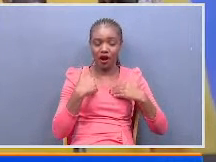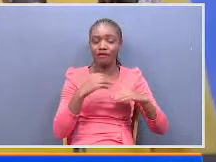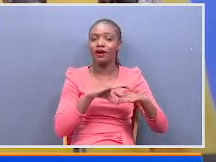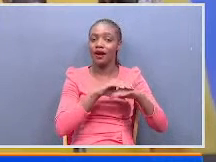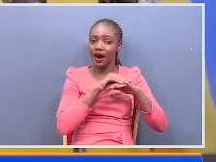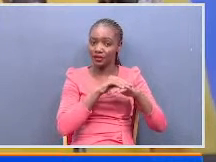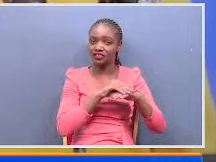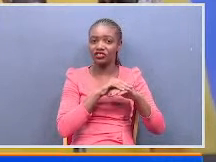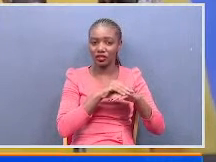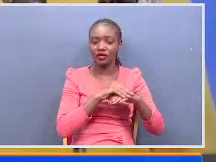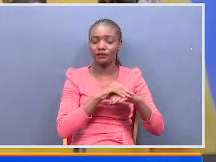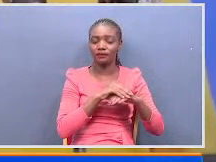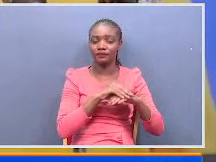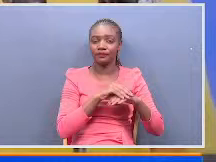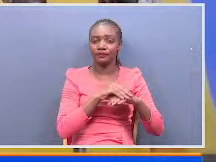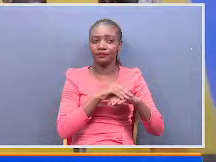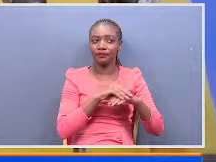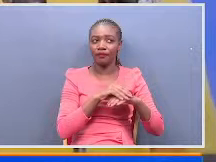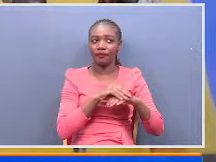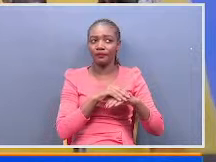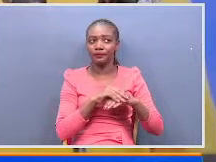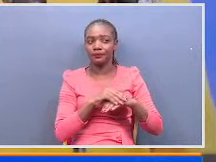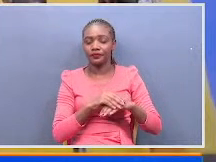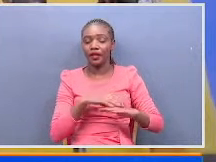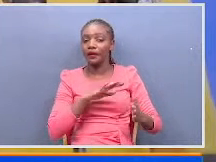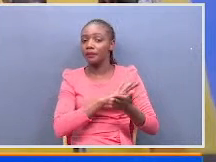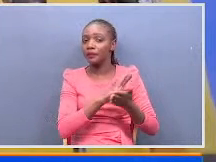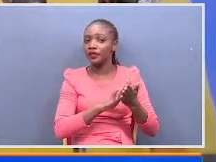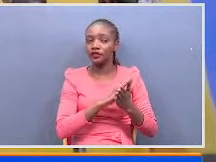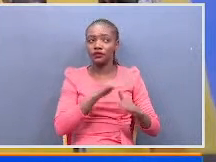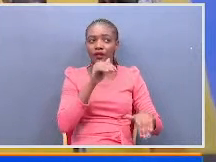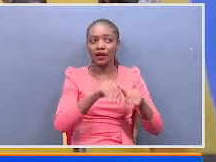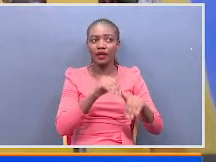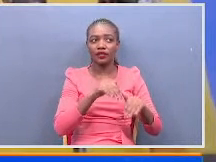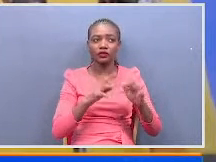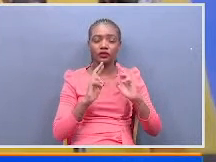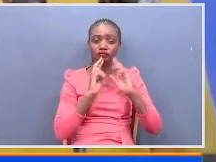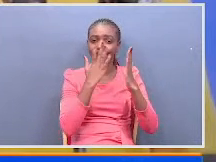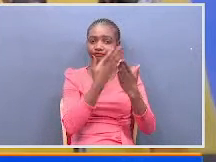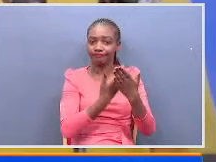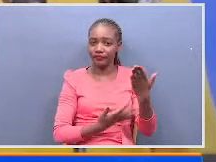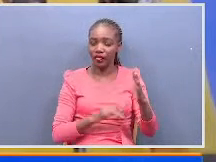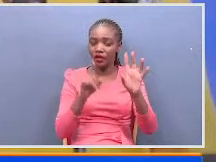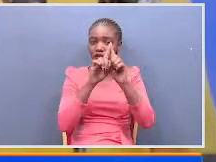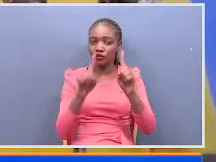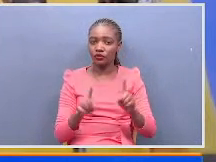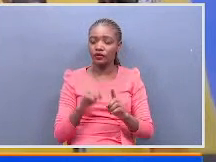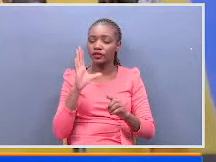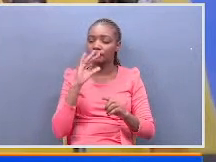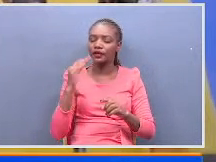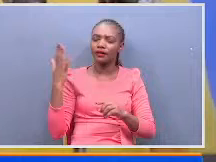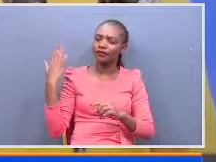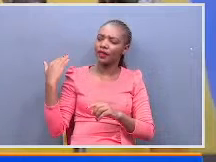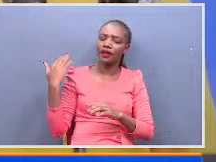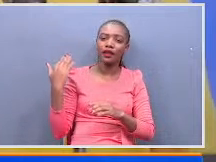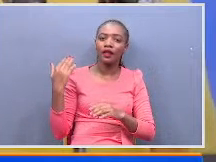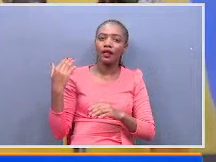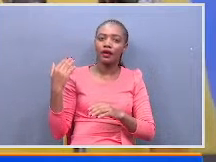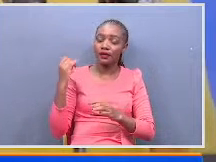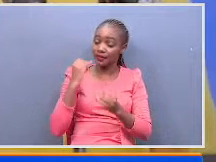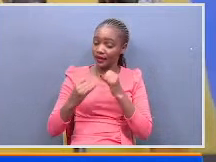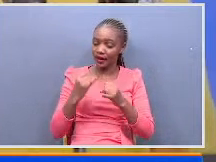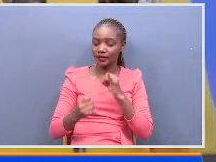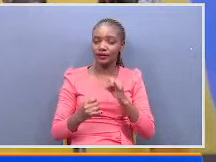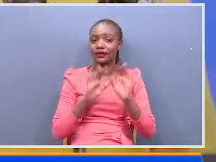out for a handshake deal, whatever the outcome of the election. Speaking during the last campaign rally in Nyayo